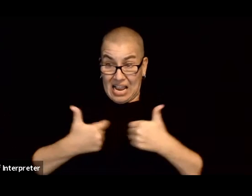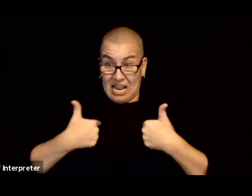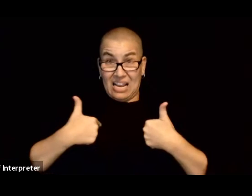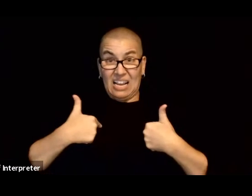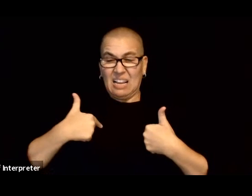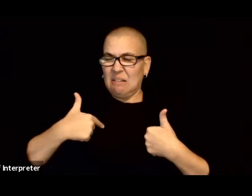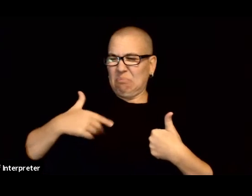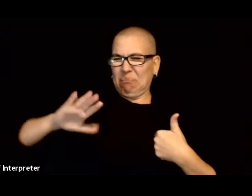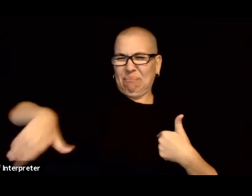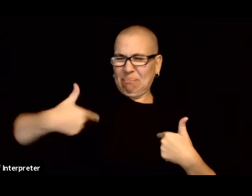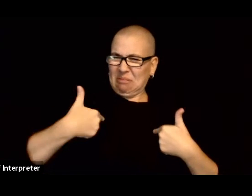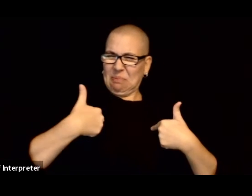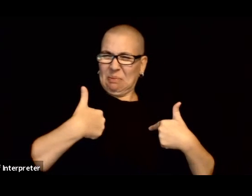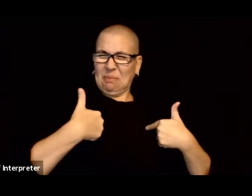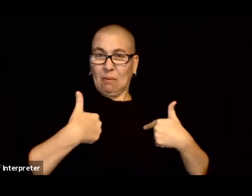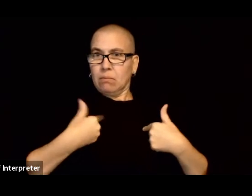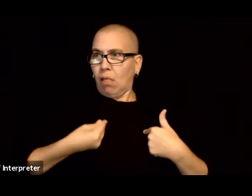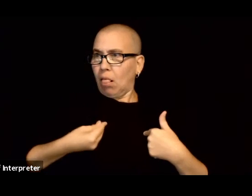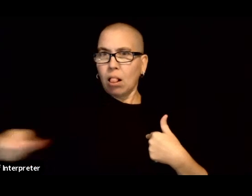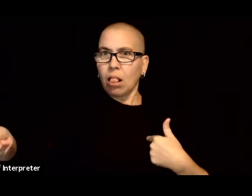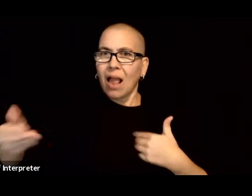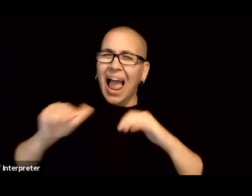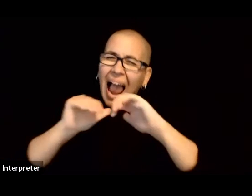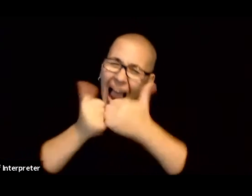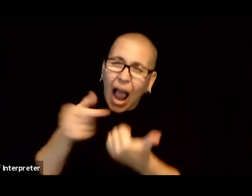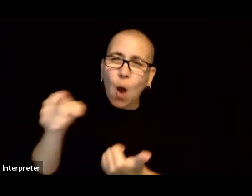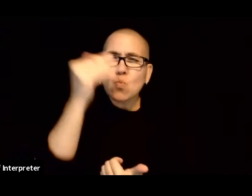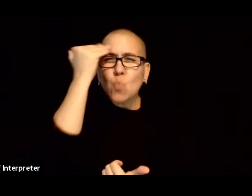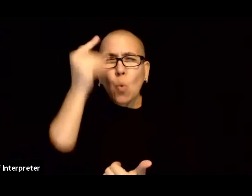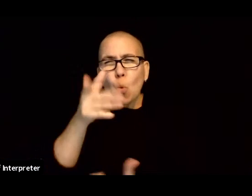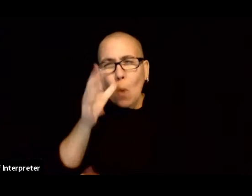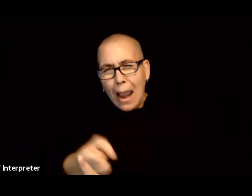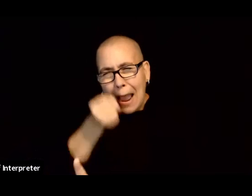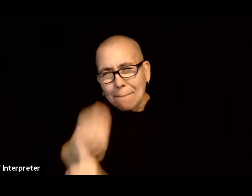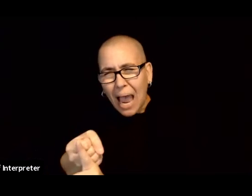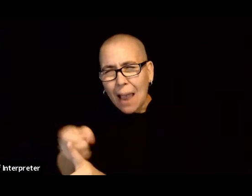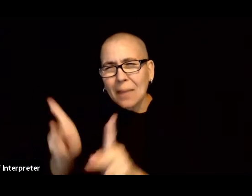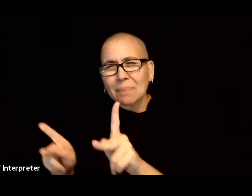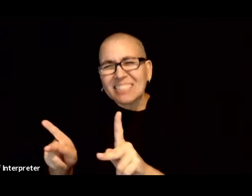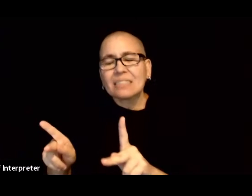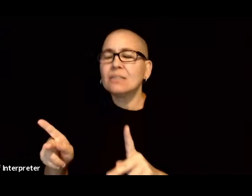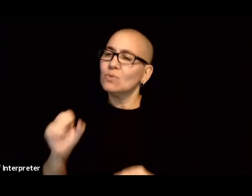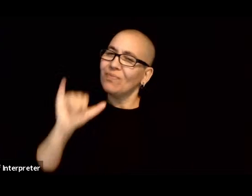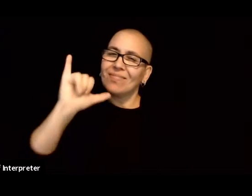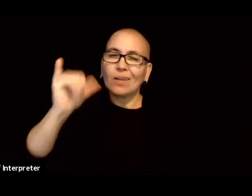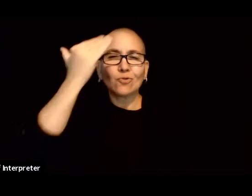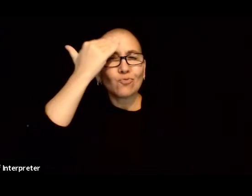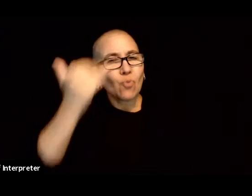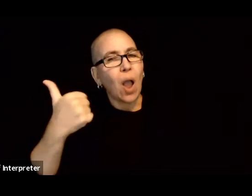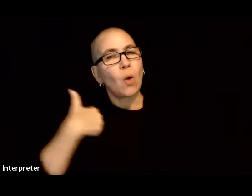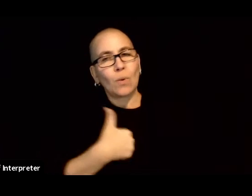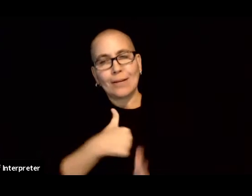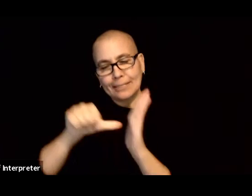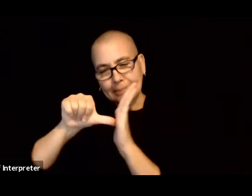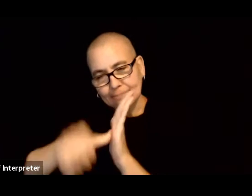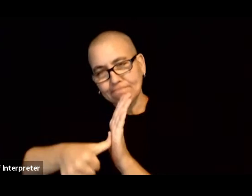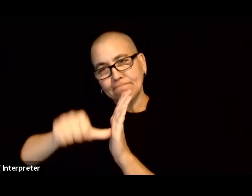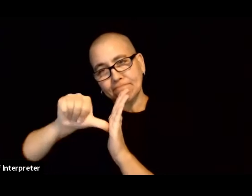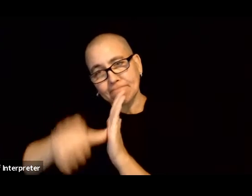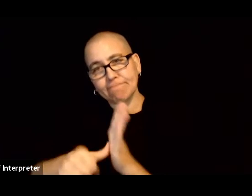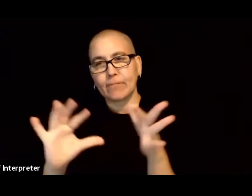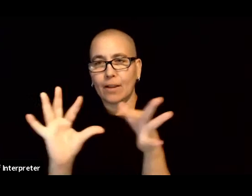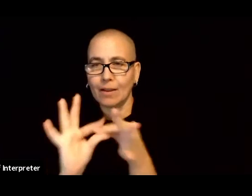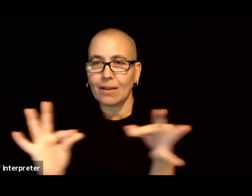I think as we look to continuing to get these messages out, I think we're very interested in